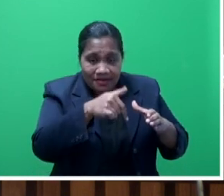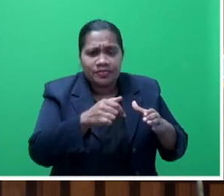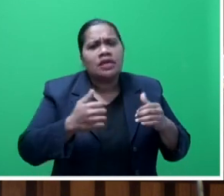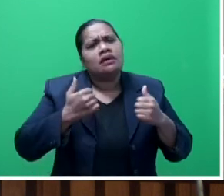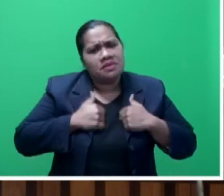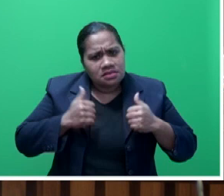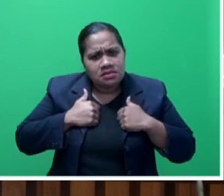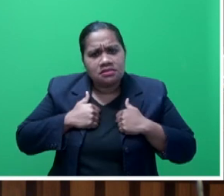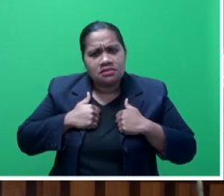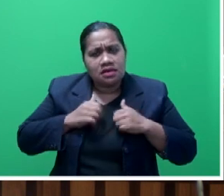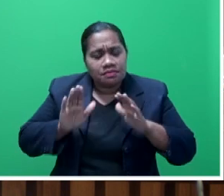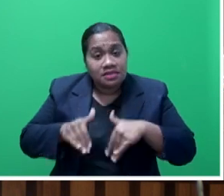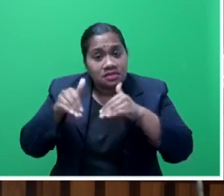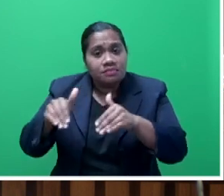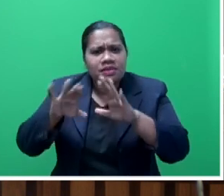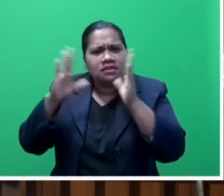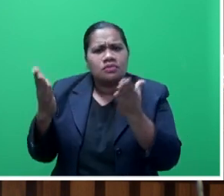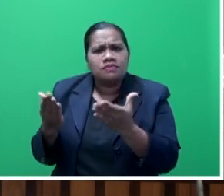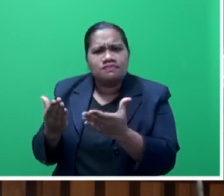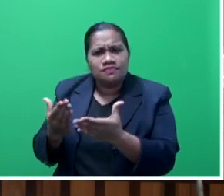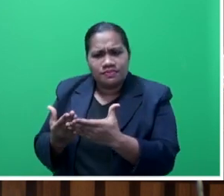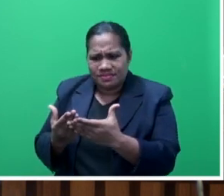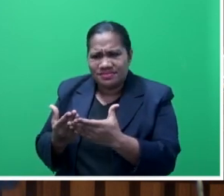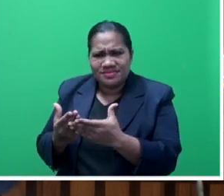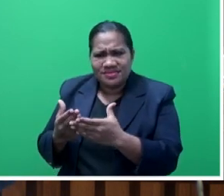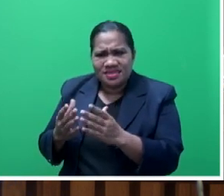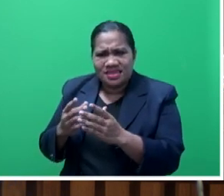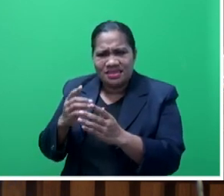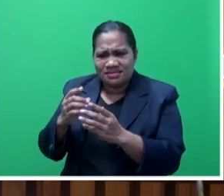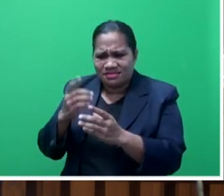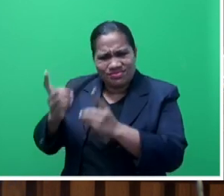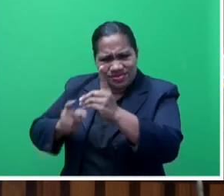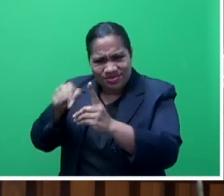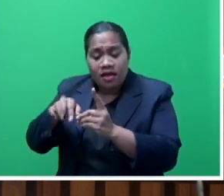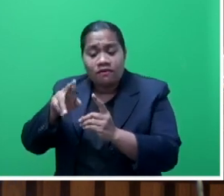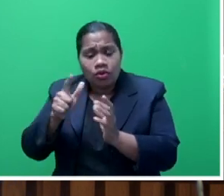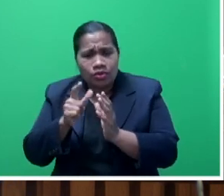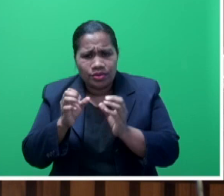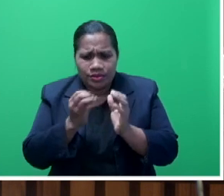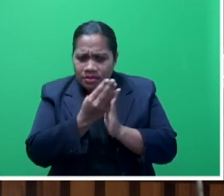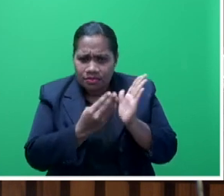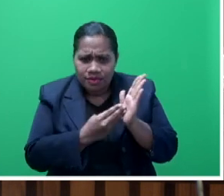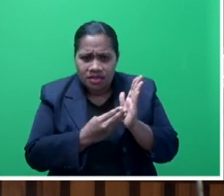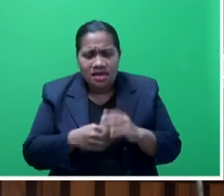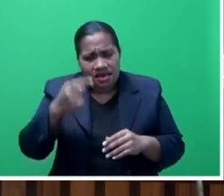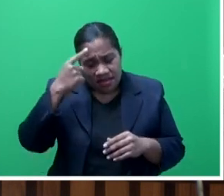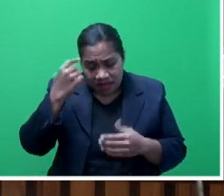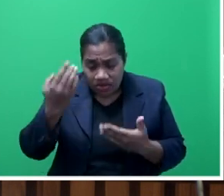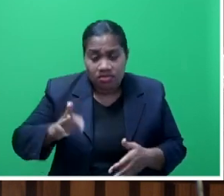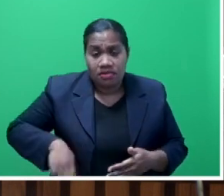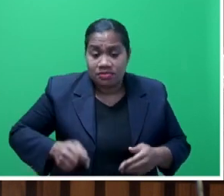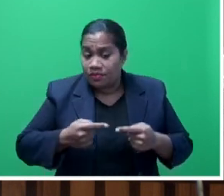Bank workshops that were held in the lead up to the formulation of this bill. I think the honourable members of the opposition need to understand